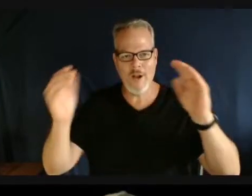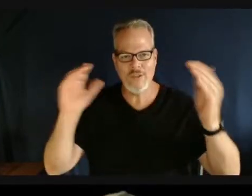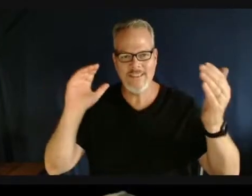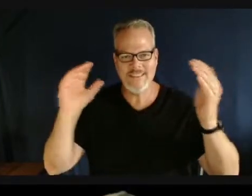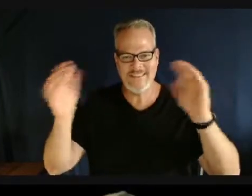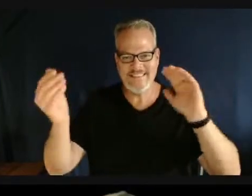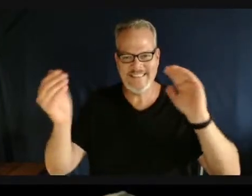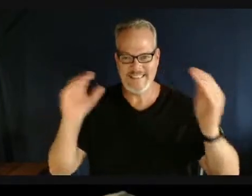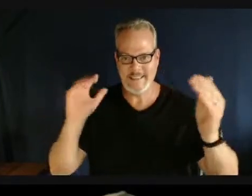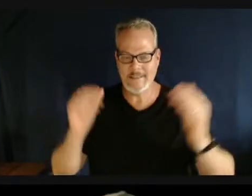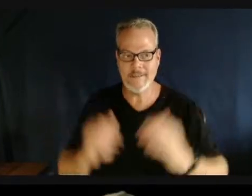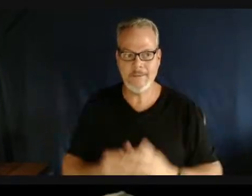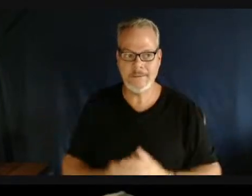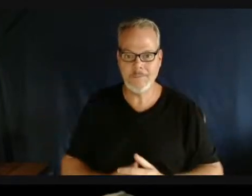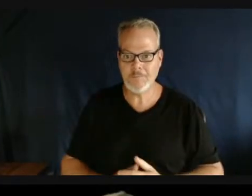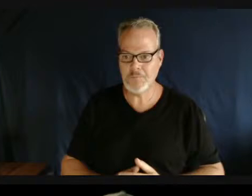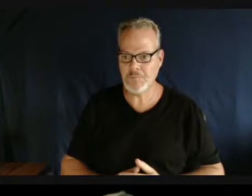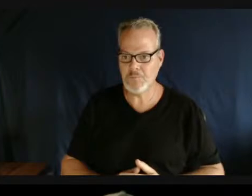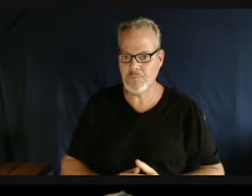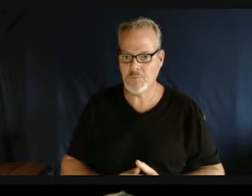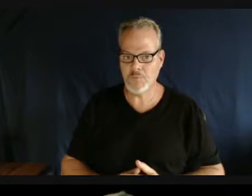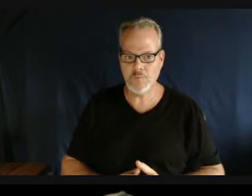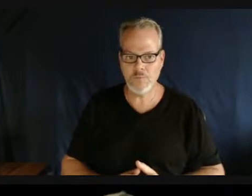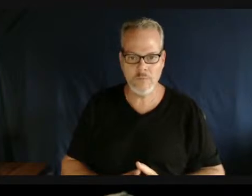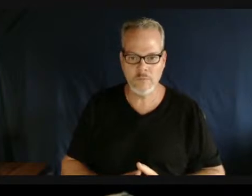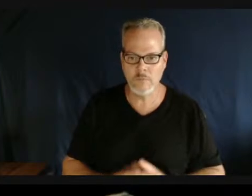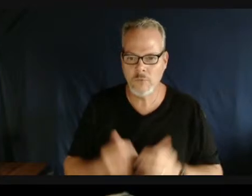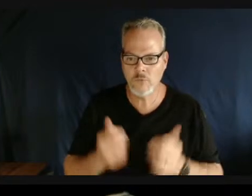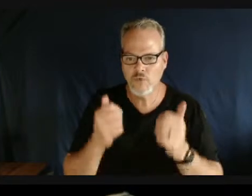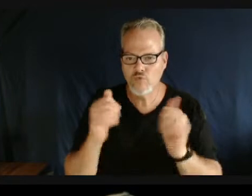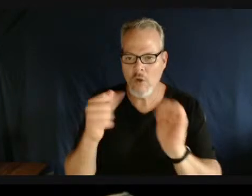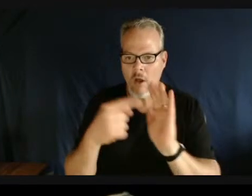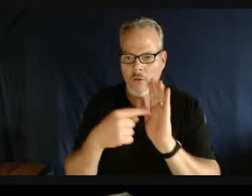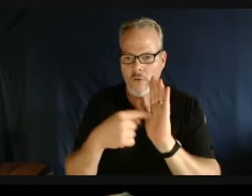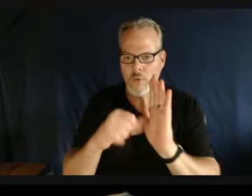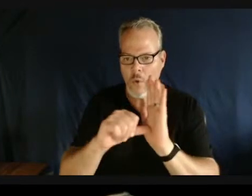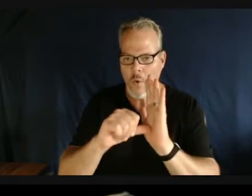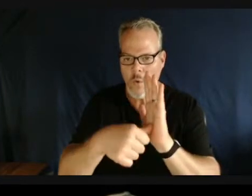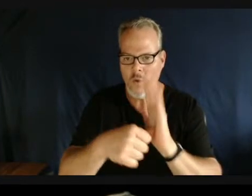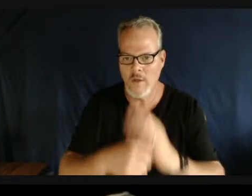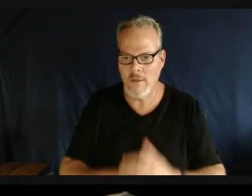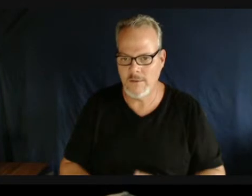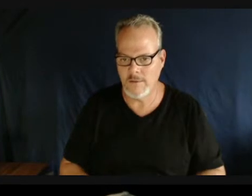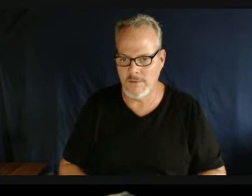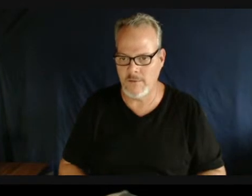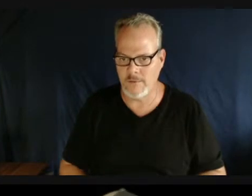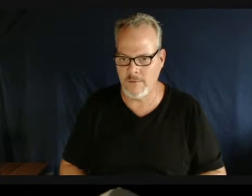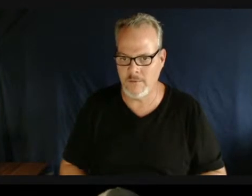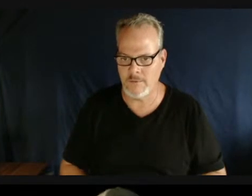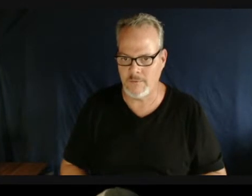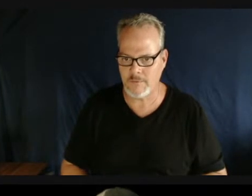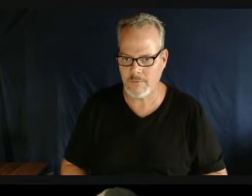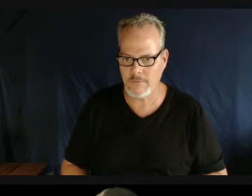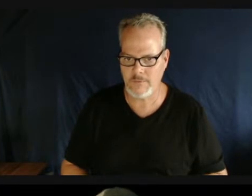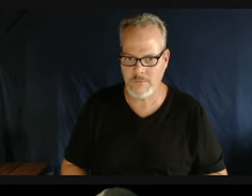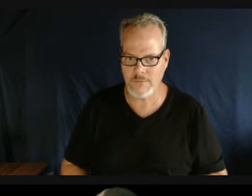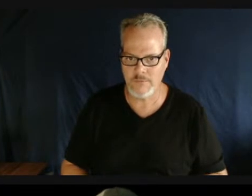What they can show, let's jump here to the key statements that they say here.